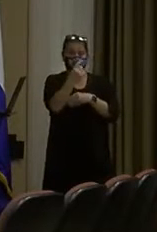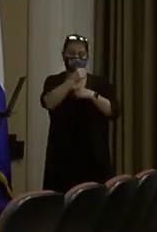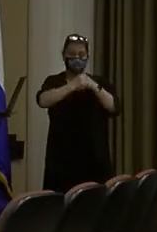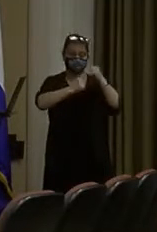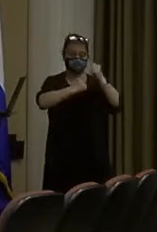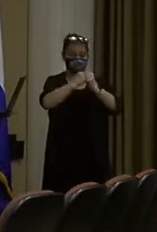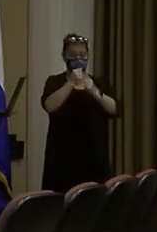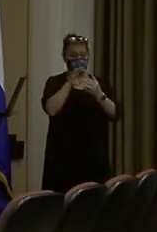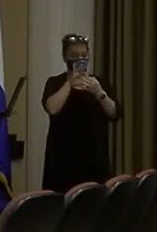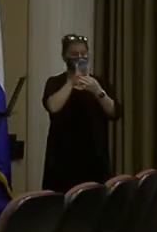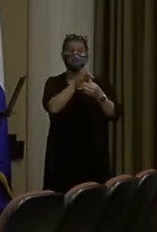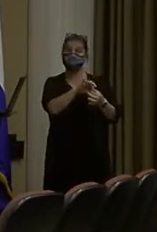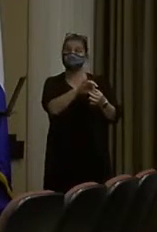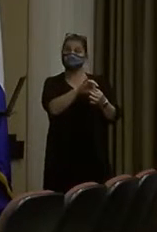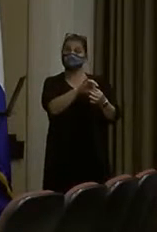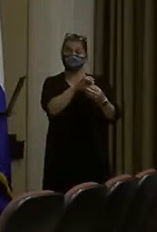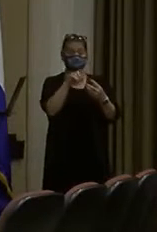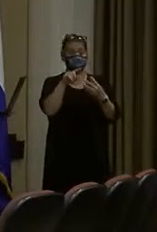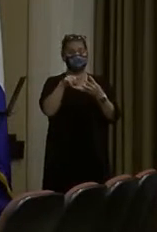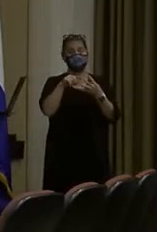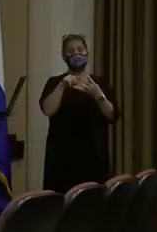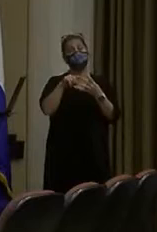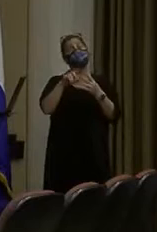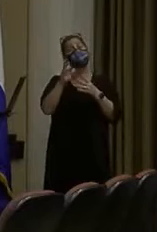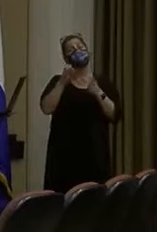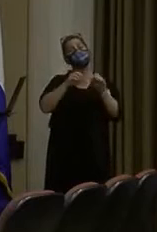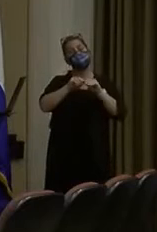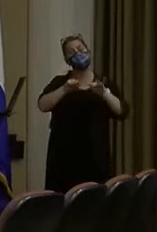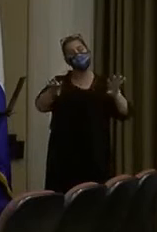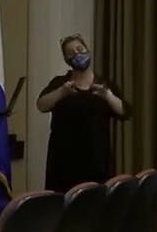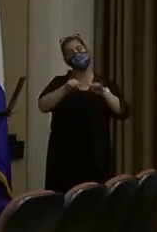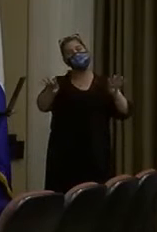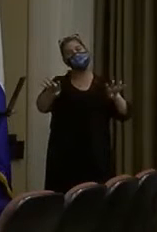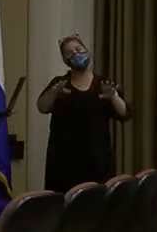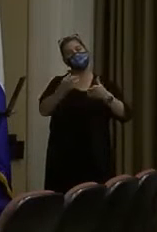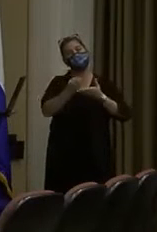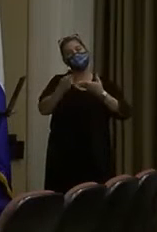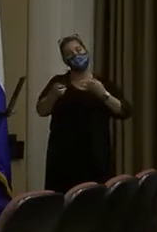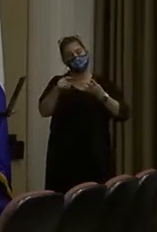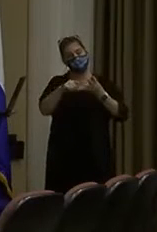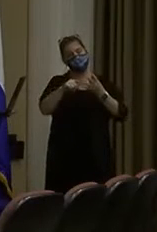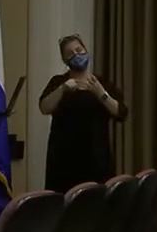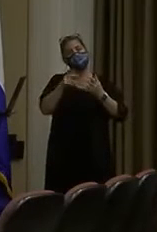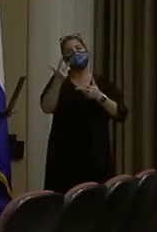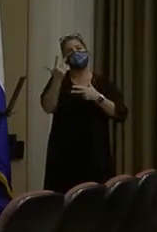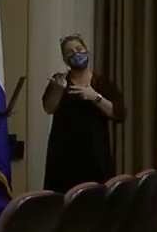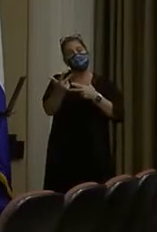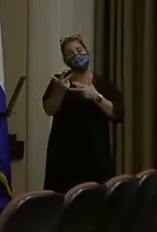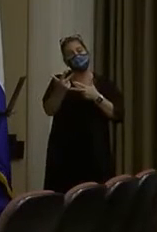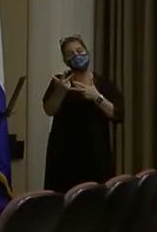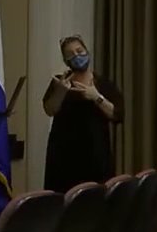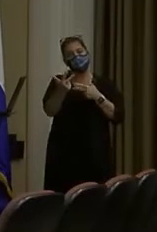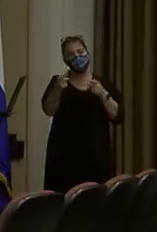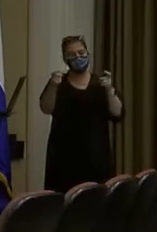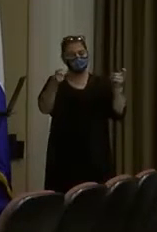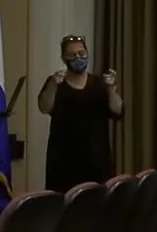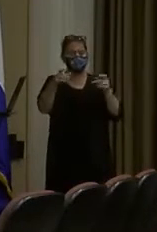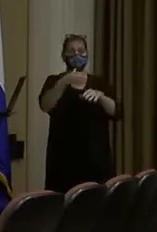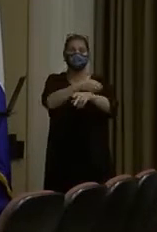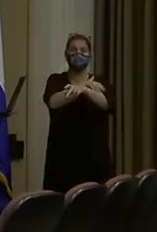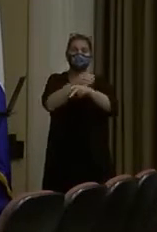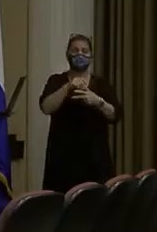structuring relationships, 2, distributing resources, and 3, administering power. And they